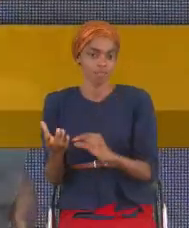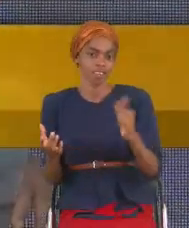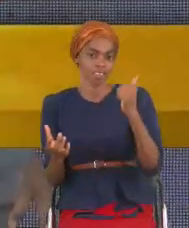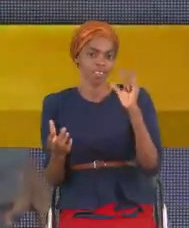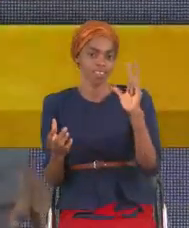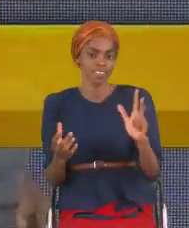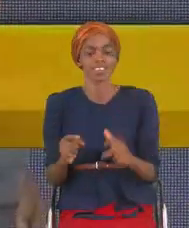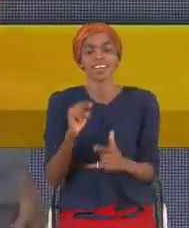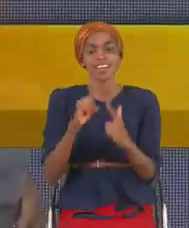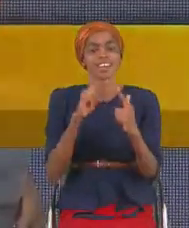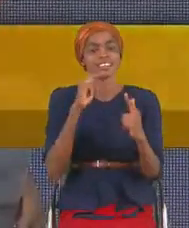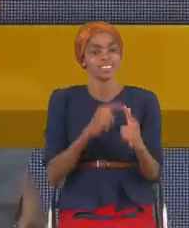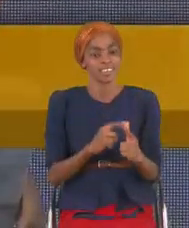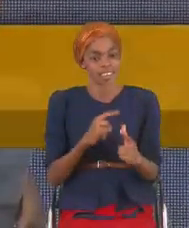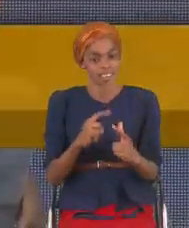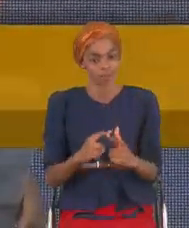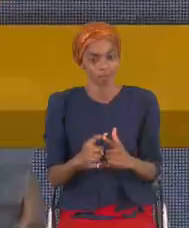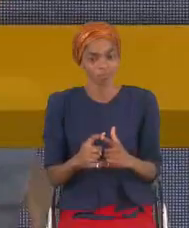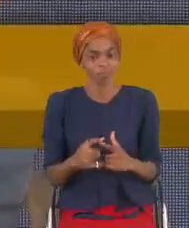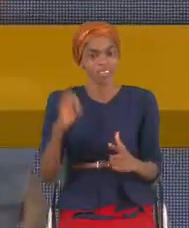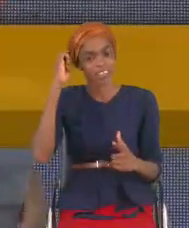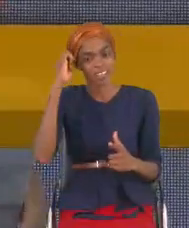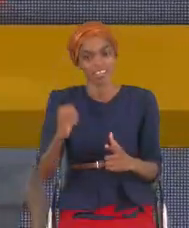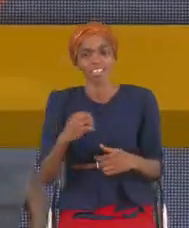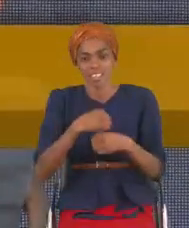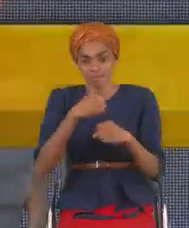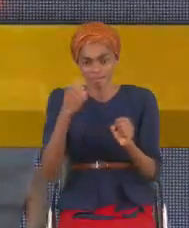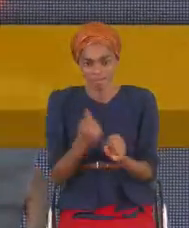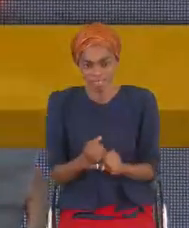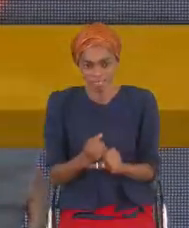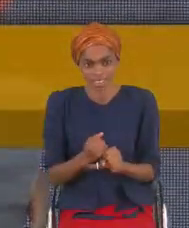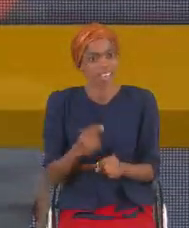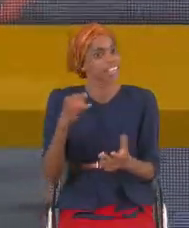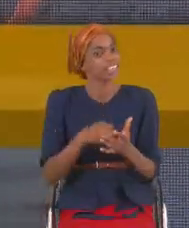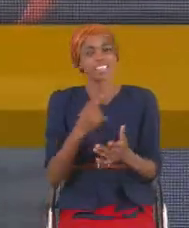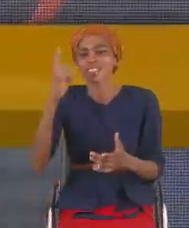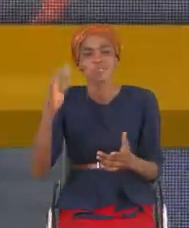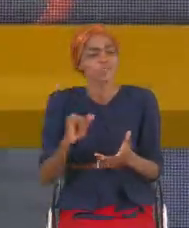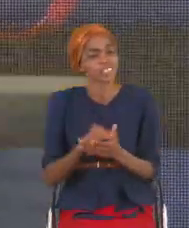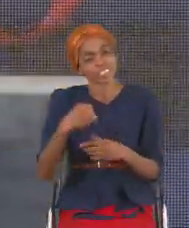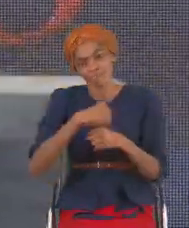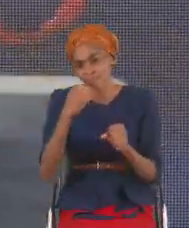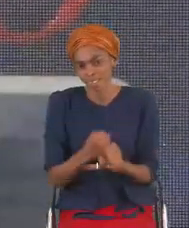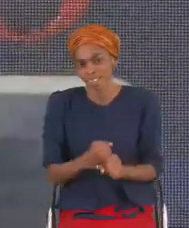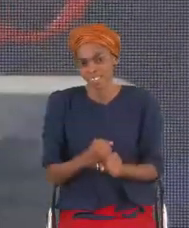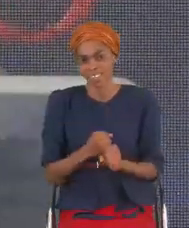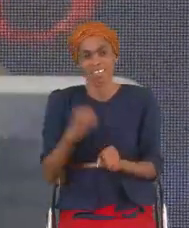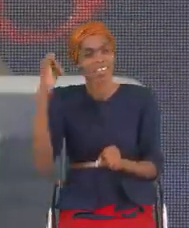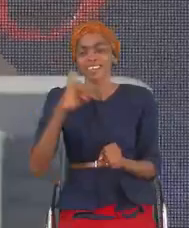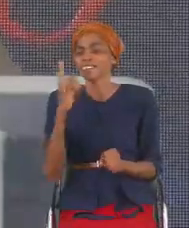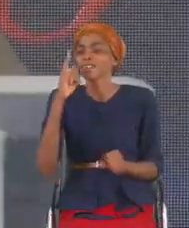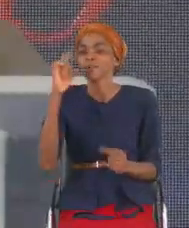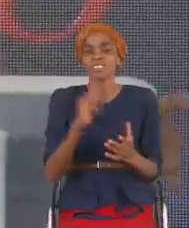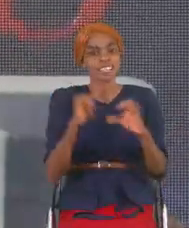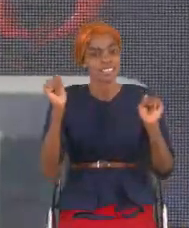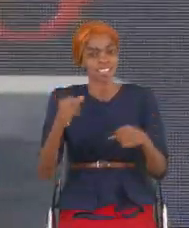13 then image that's the word is the one that is making is the one that will make